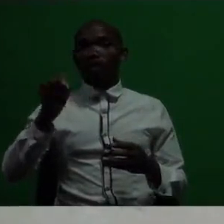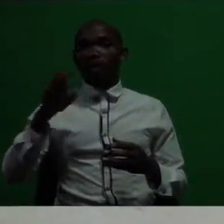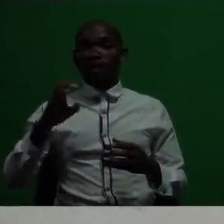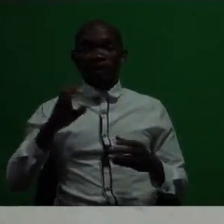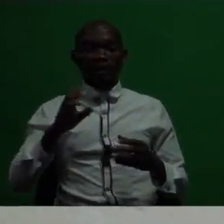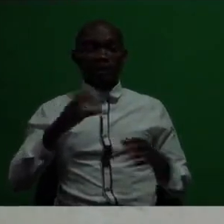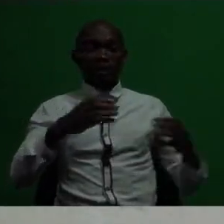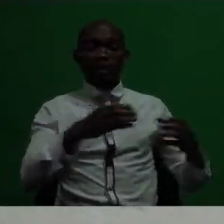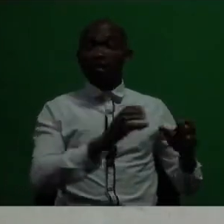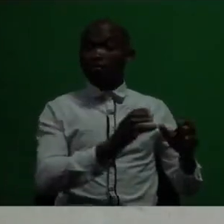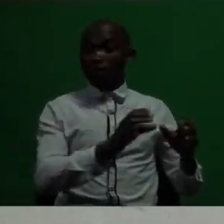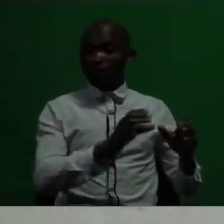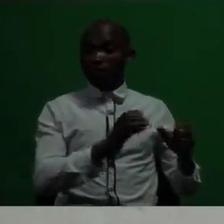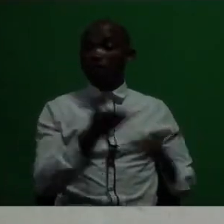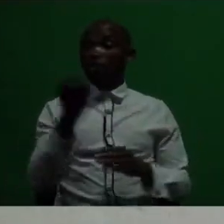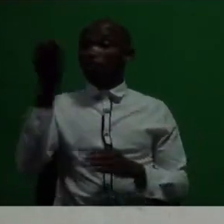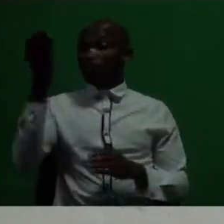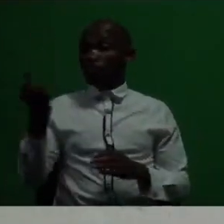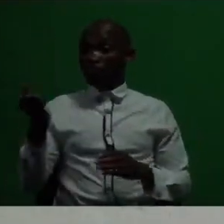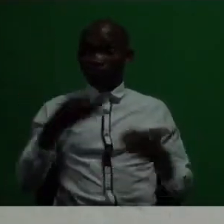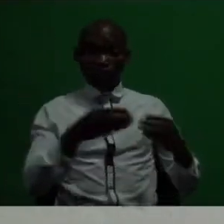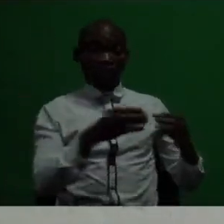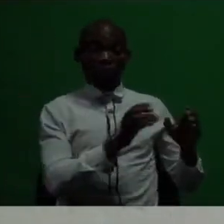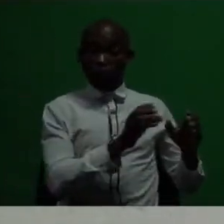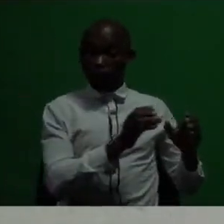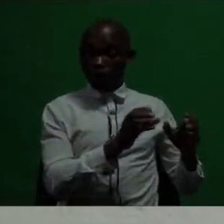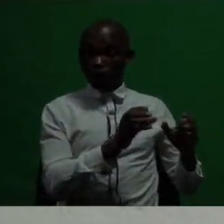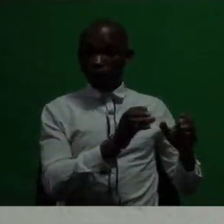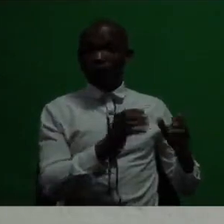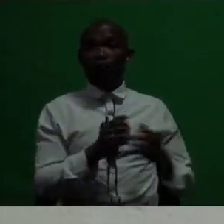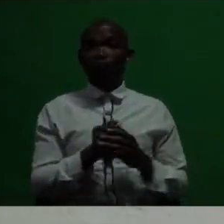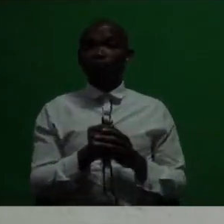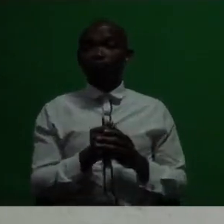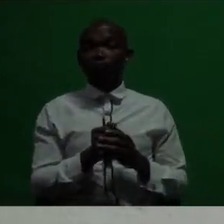many atoms are in each of these compounds.